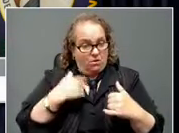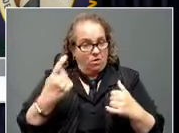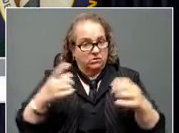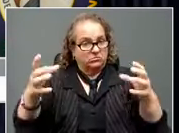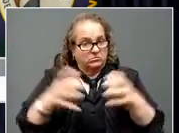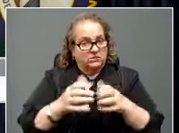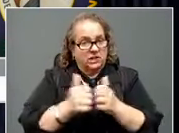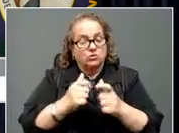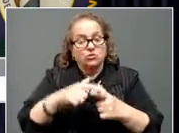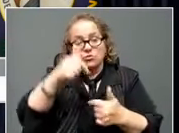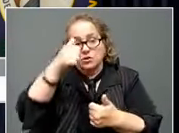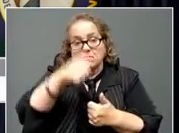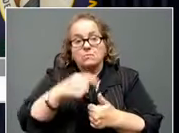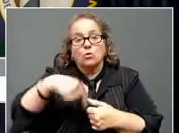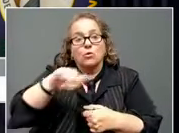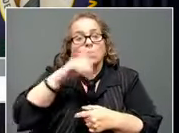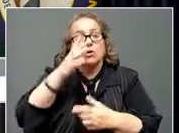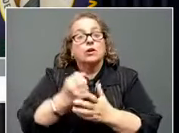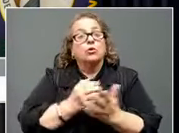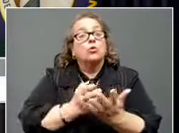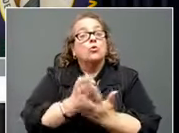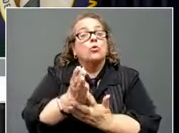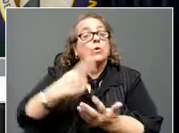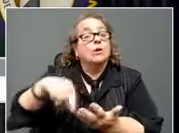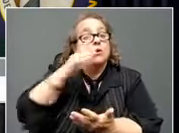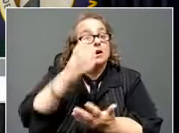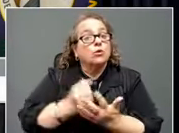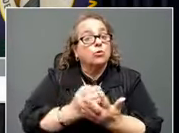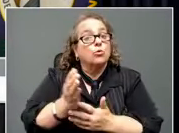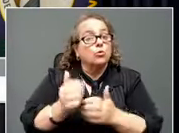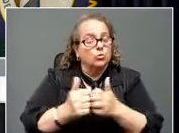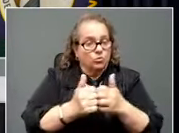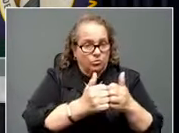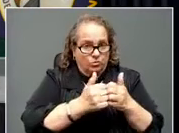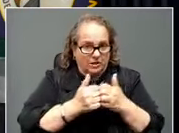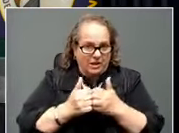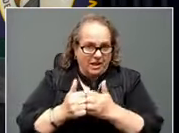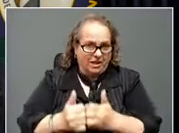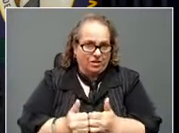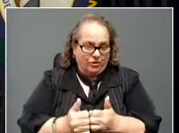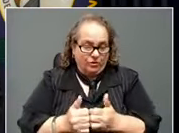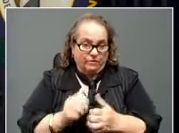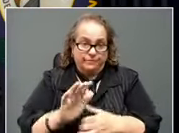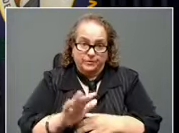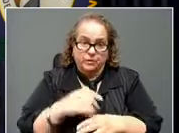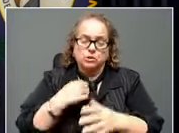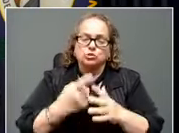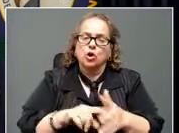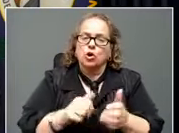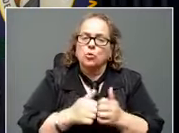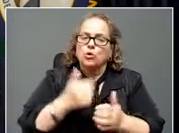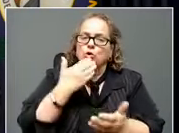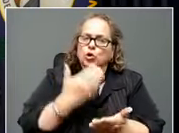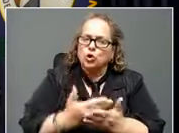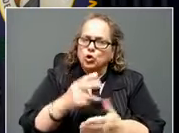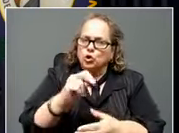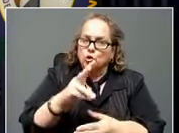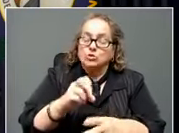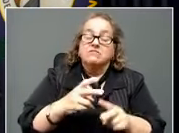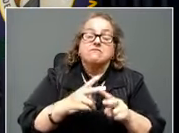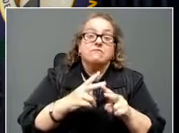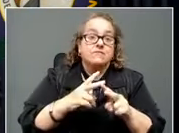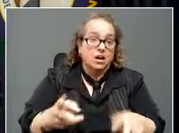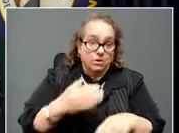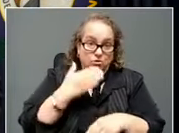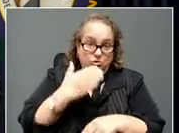through this, and we're going to get through this together. We're going to start with good news, really good news, and that is what